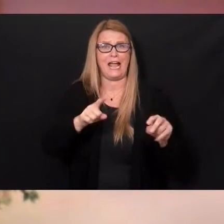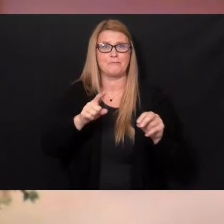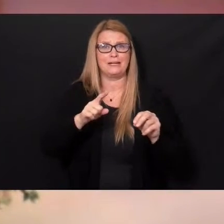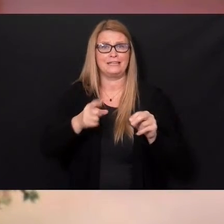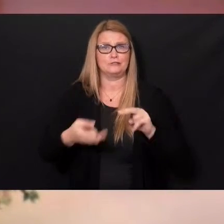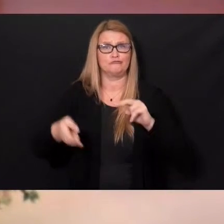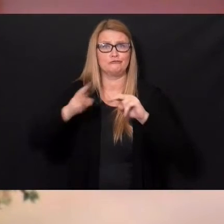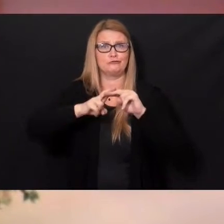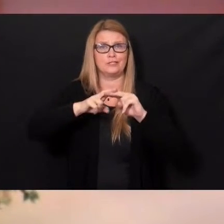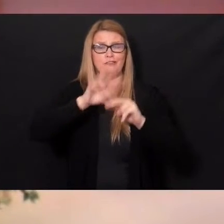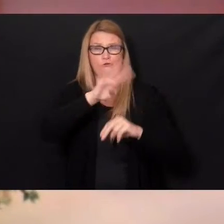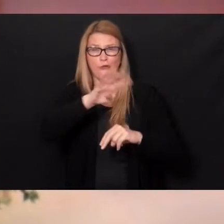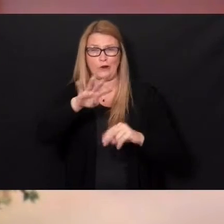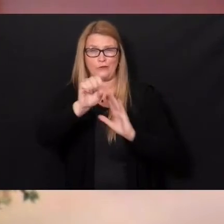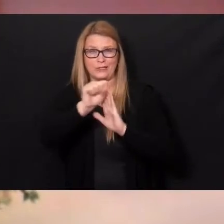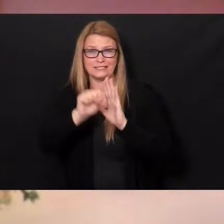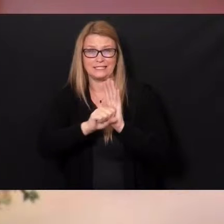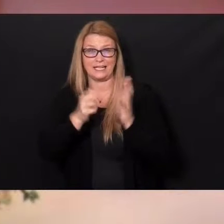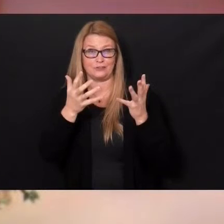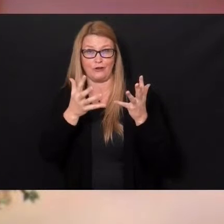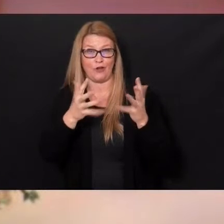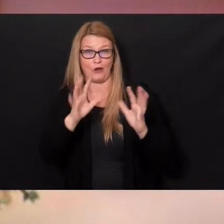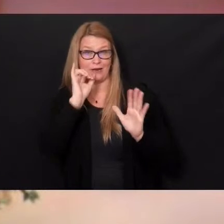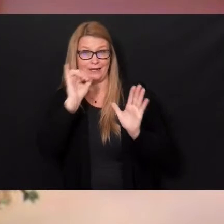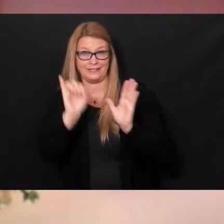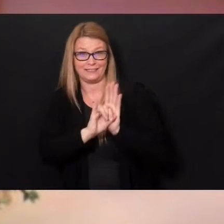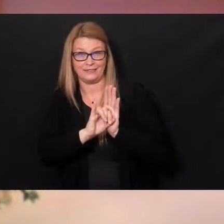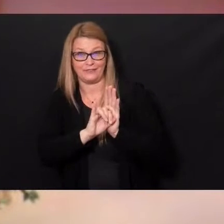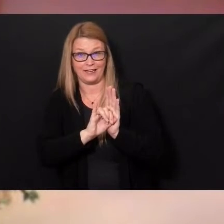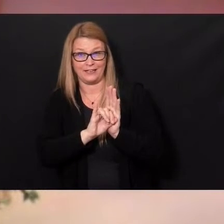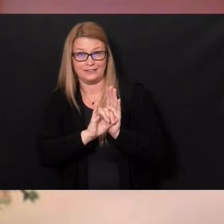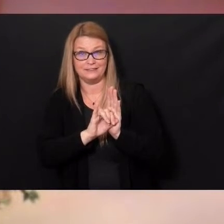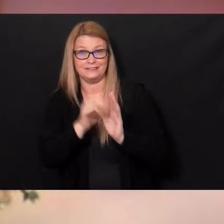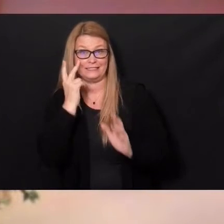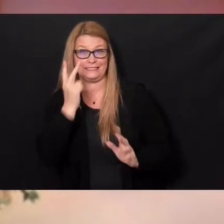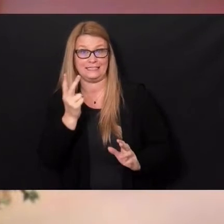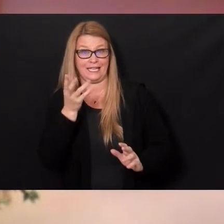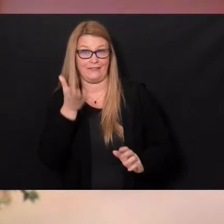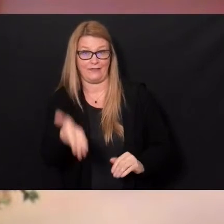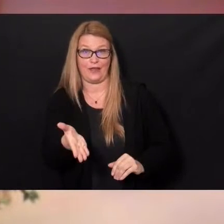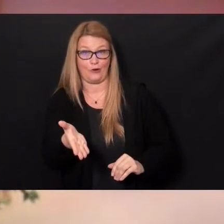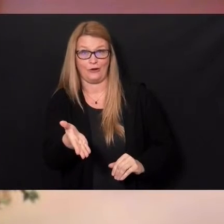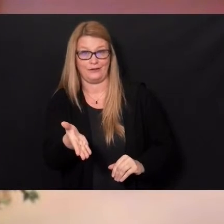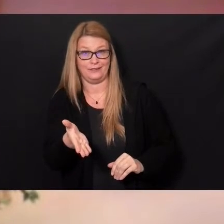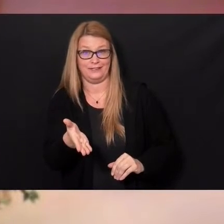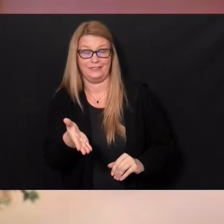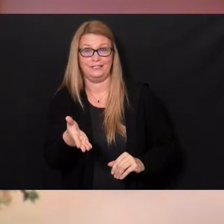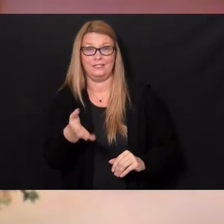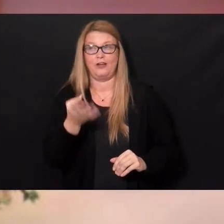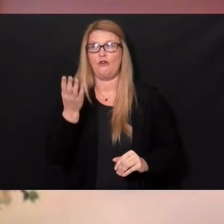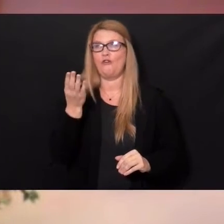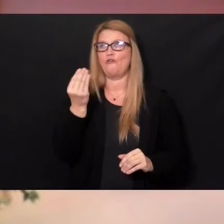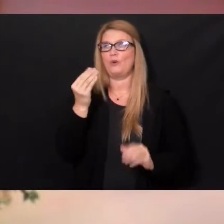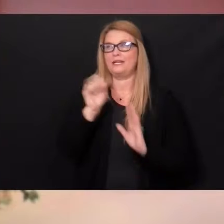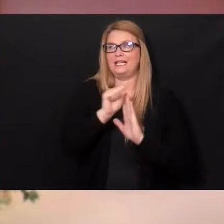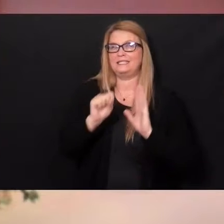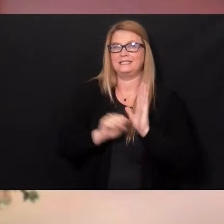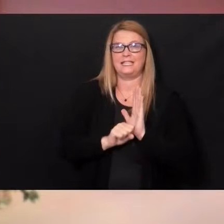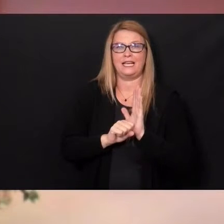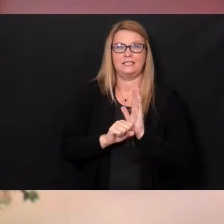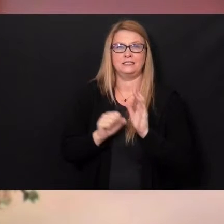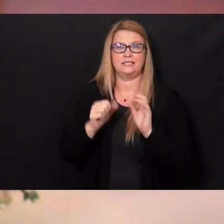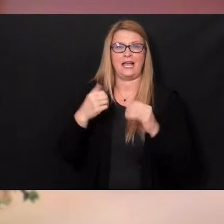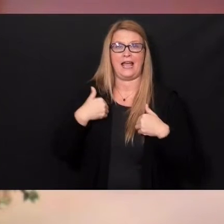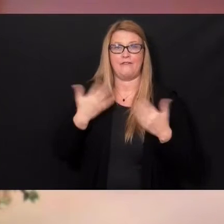44 states in the country are defined having the United Kingdom variant, and I think 14 states with